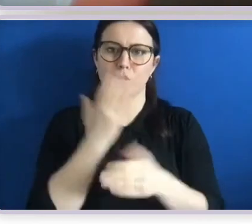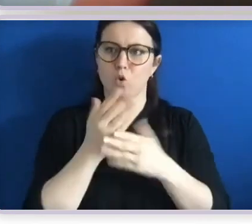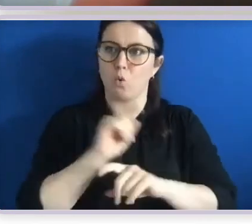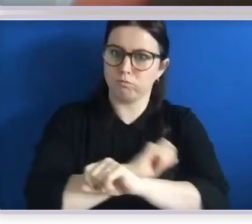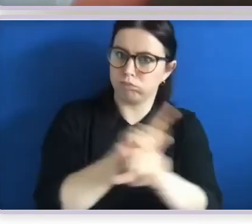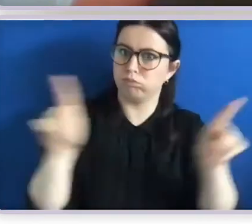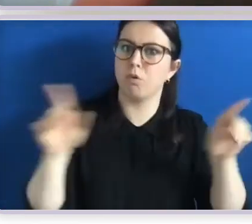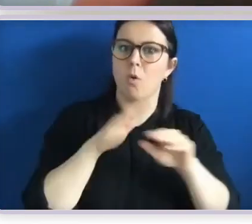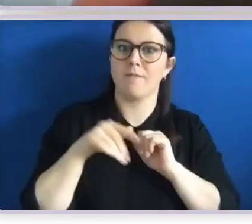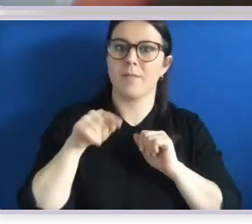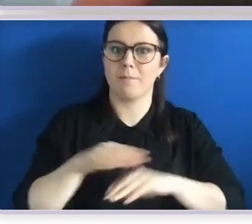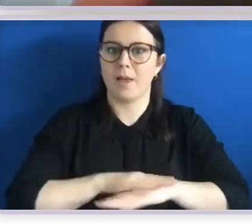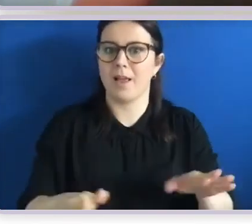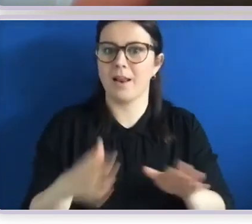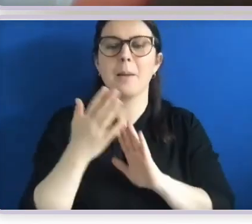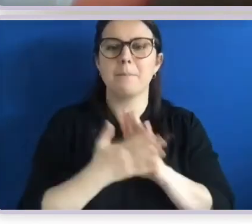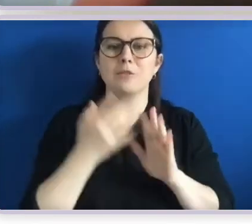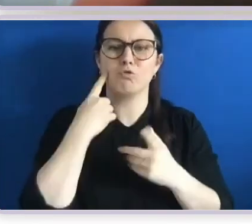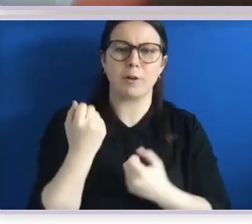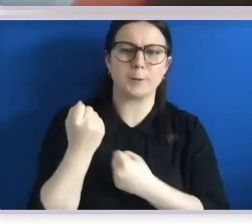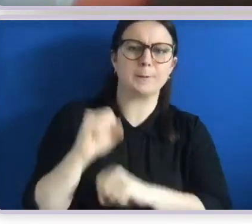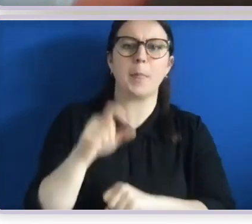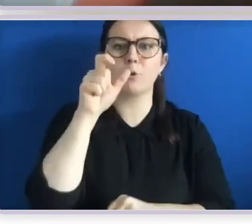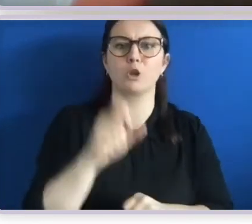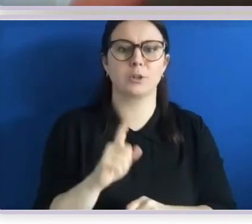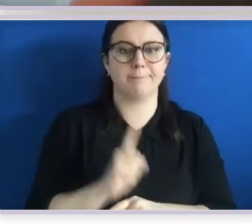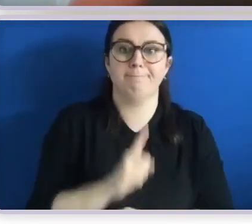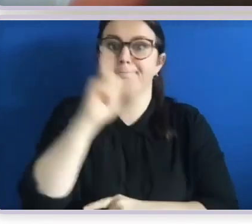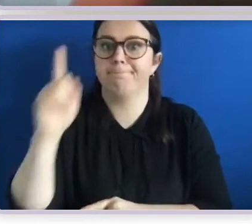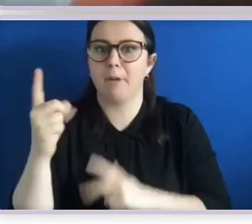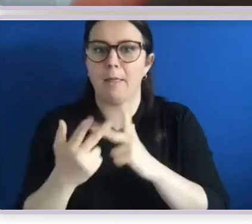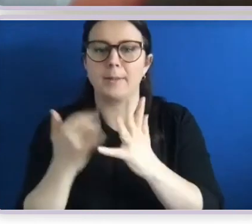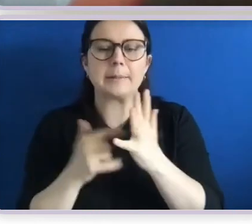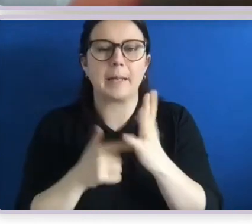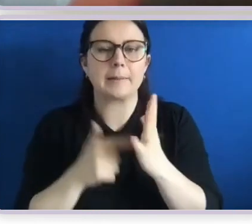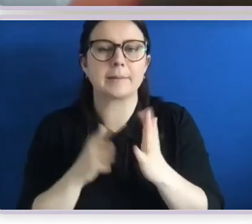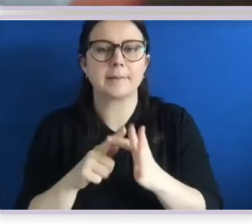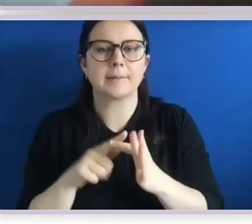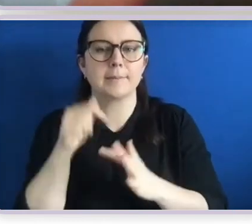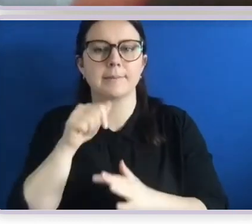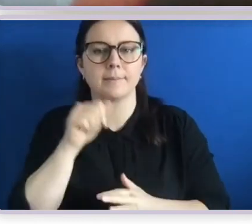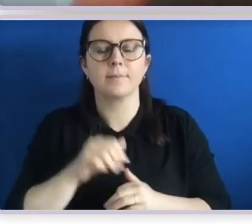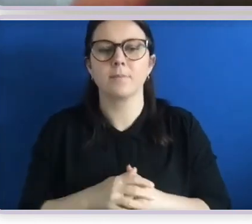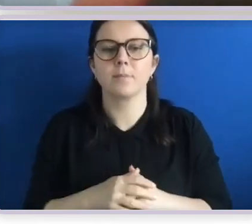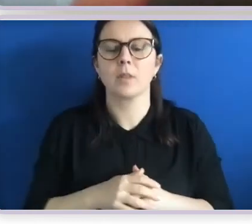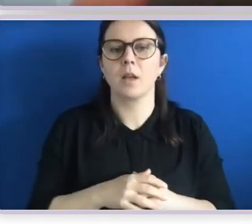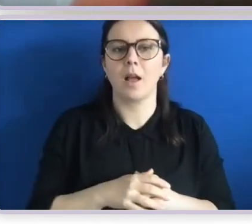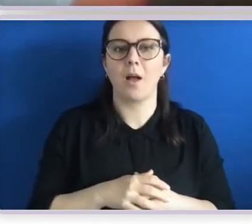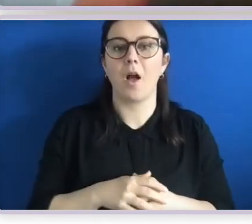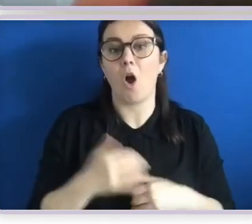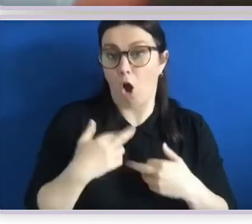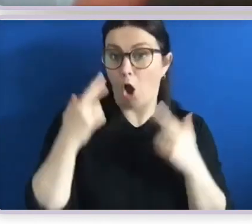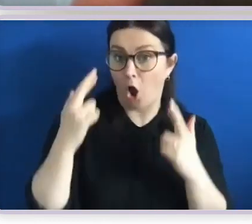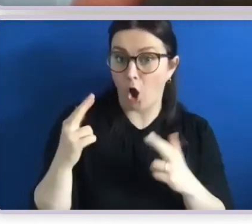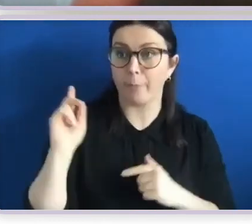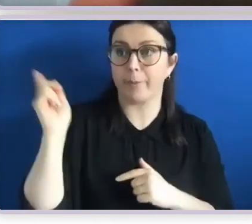just can't move interstate. It's a good question, and we hope not, but I can't guarantee what can be done in another